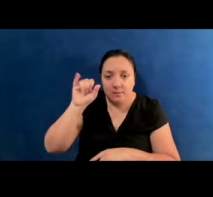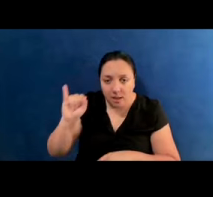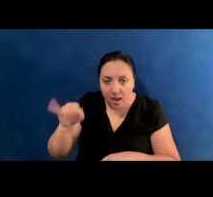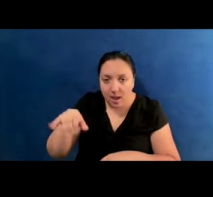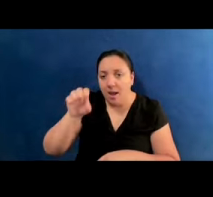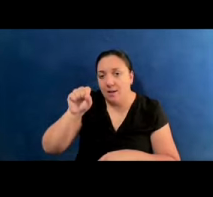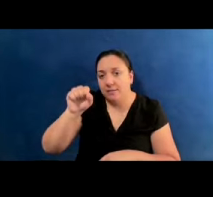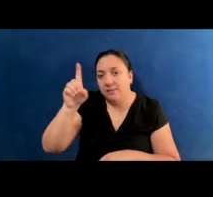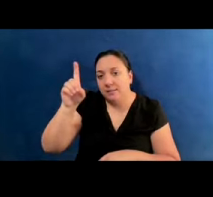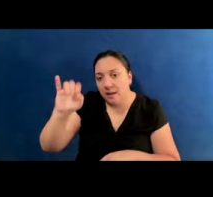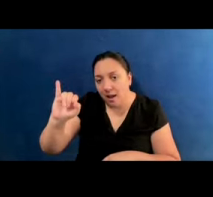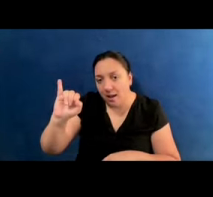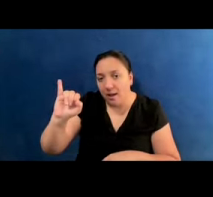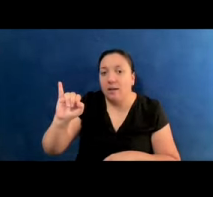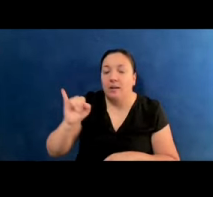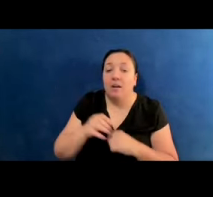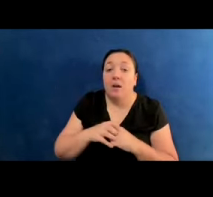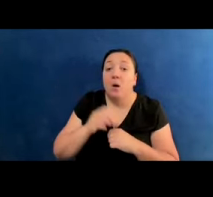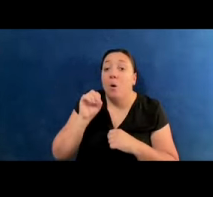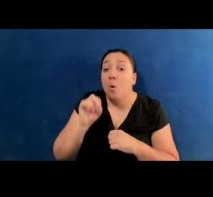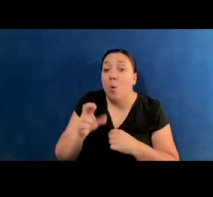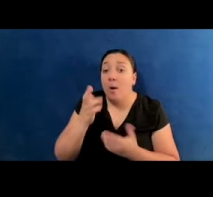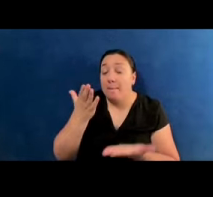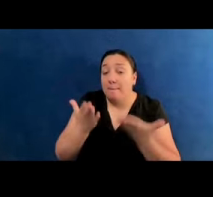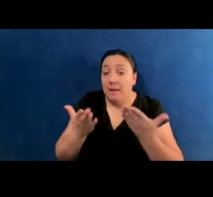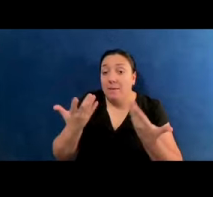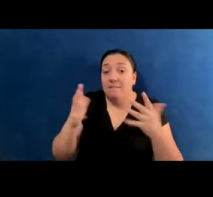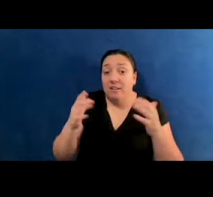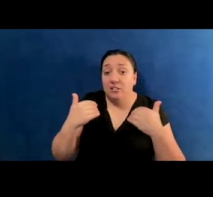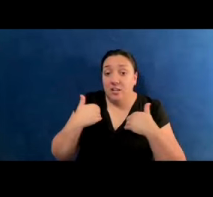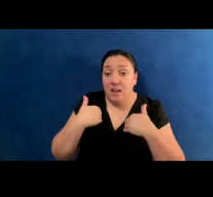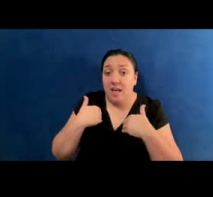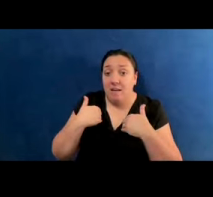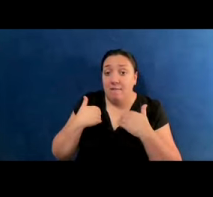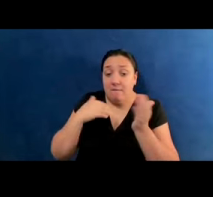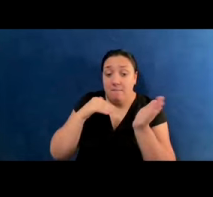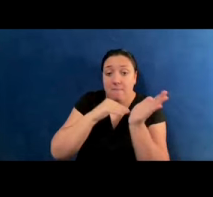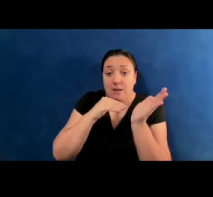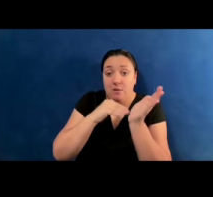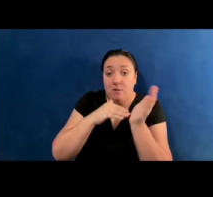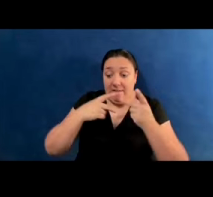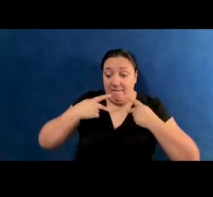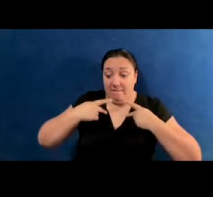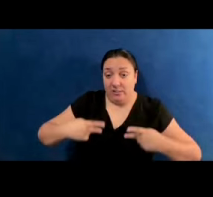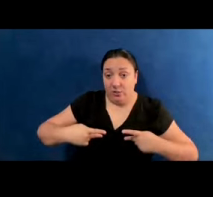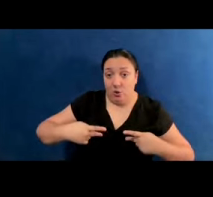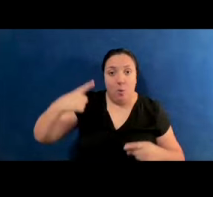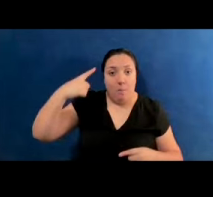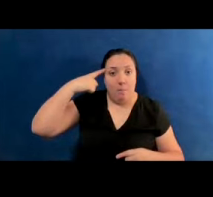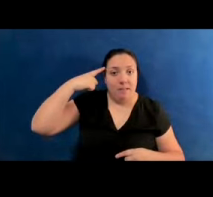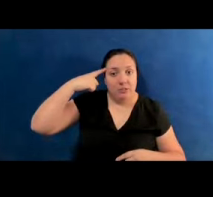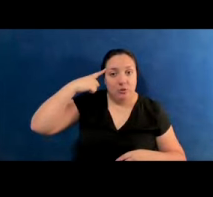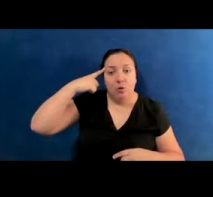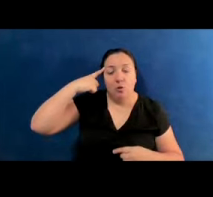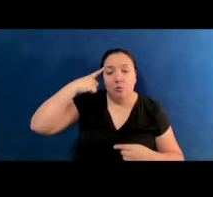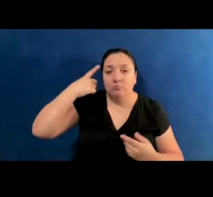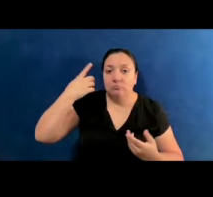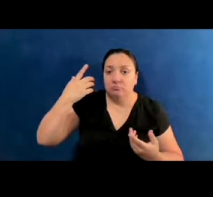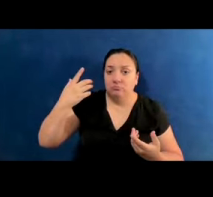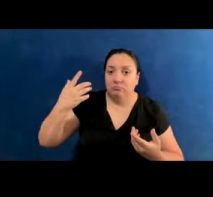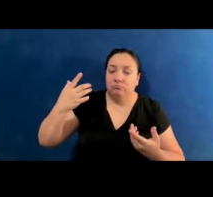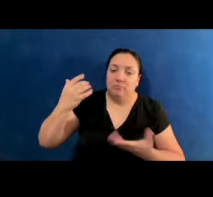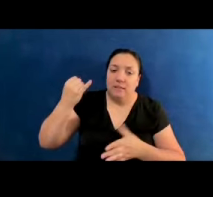Security disability insurance, or they have a medically determinable physical or mental impairment with marked